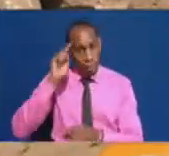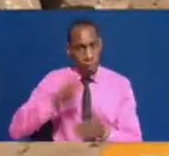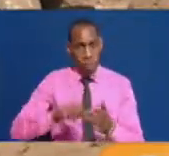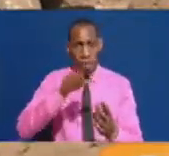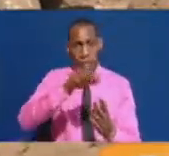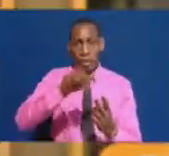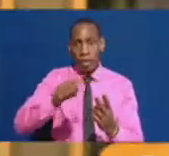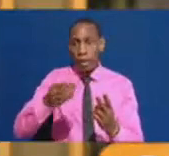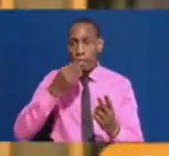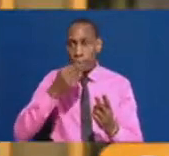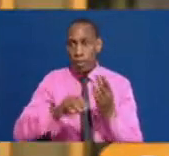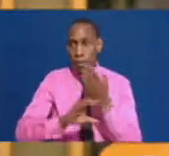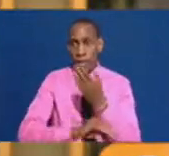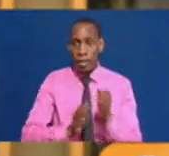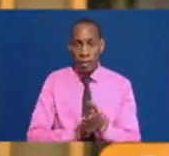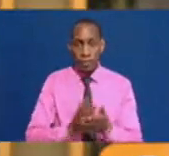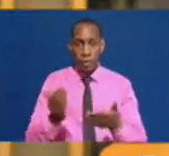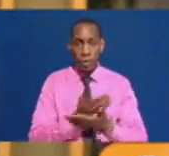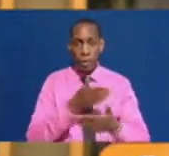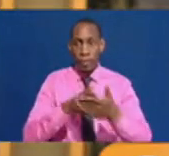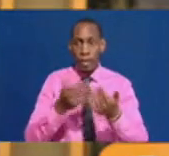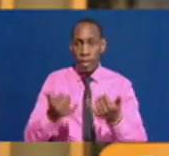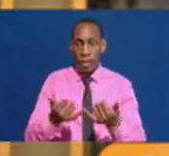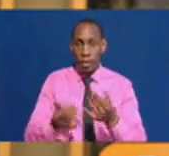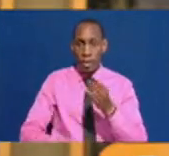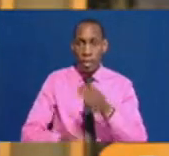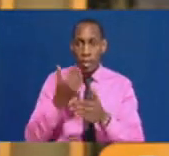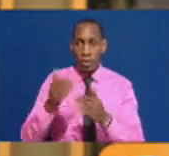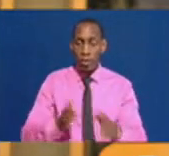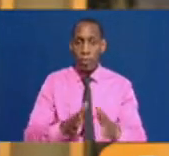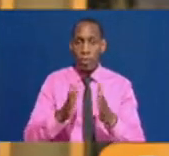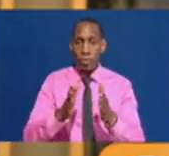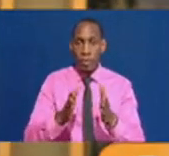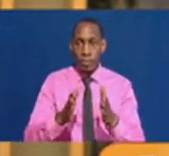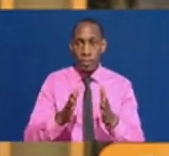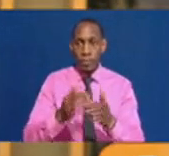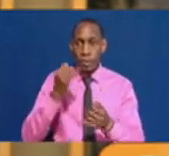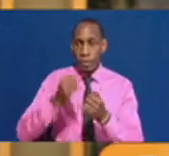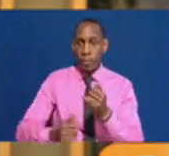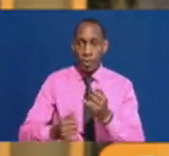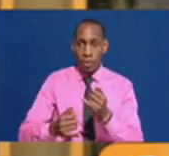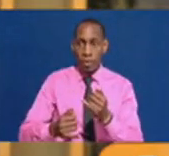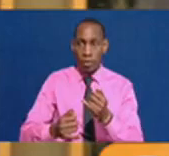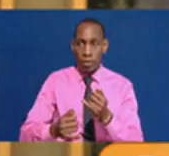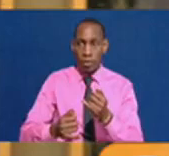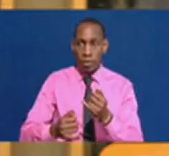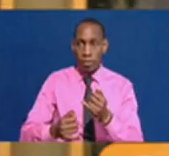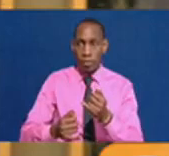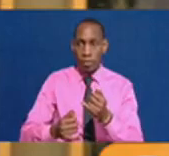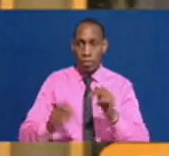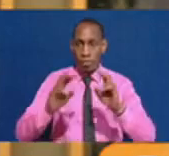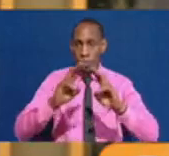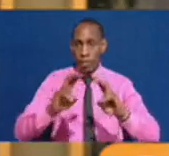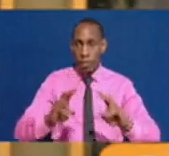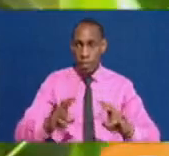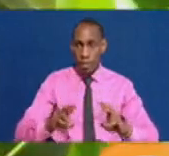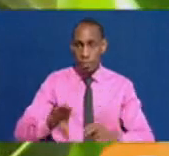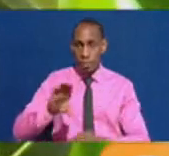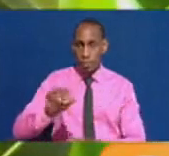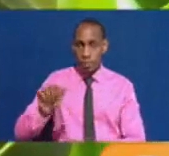country. That the lifting of the ban will now set the stage for the last mile research for